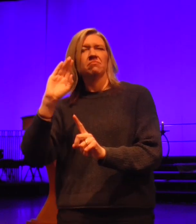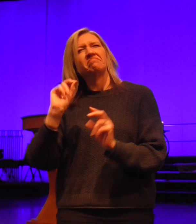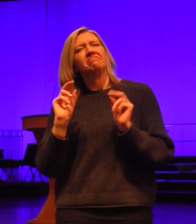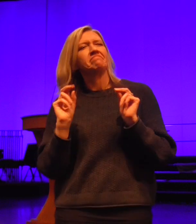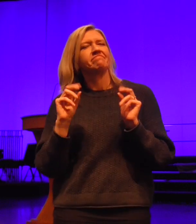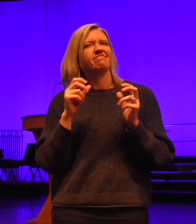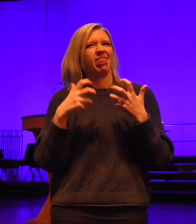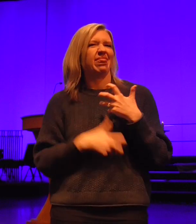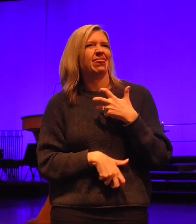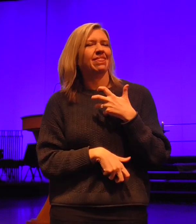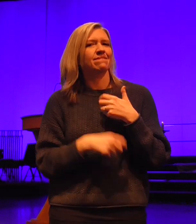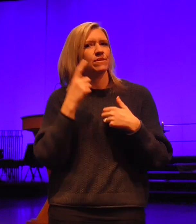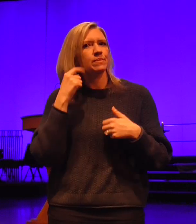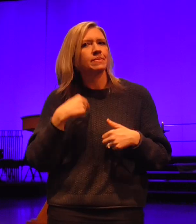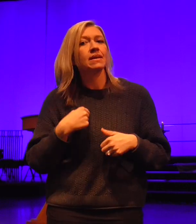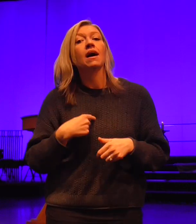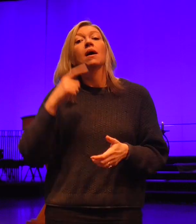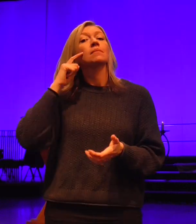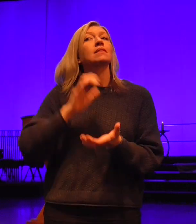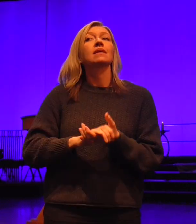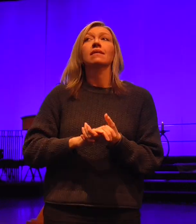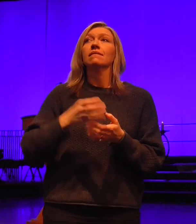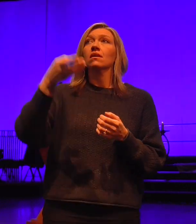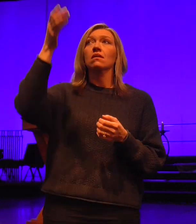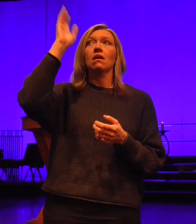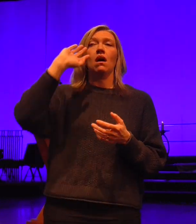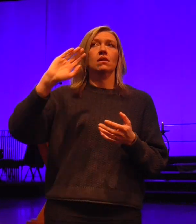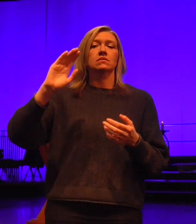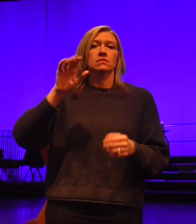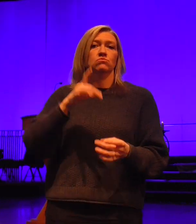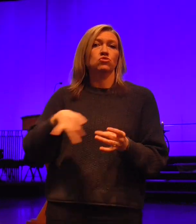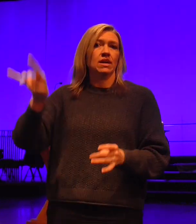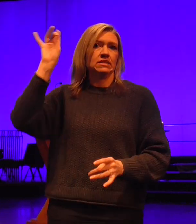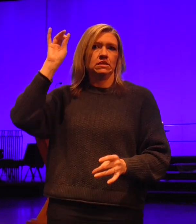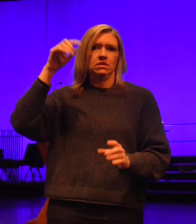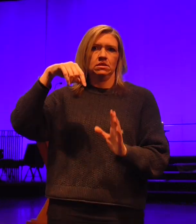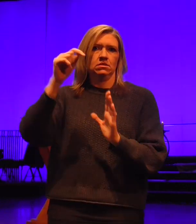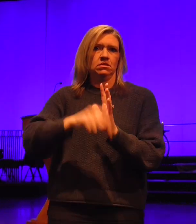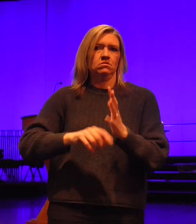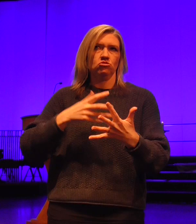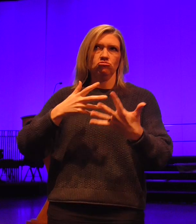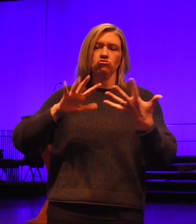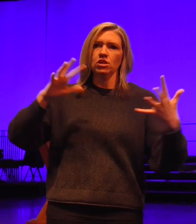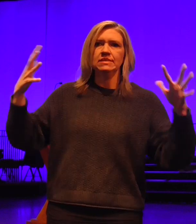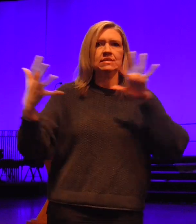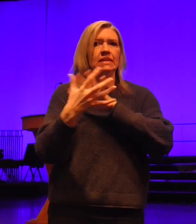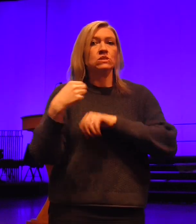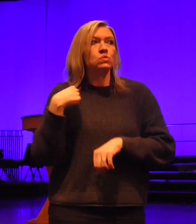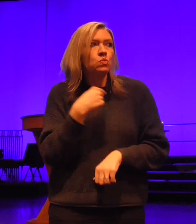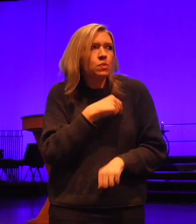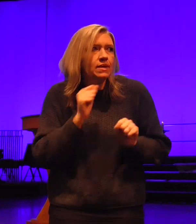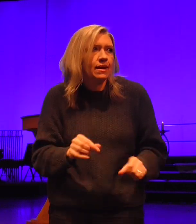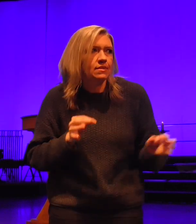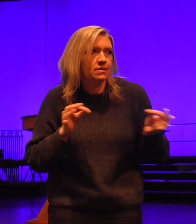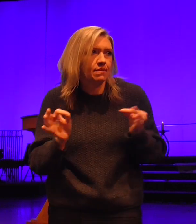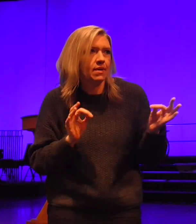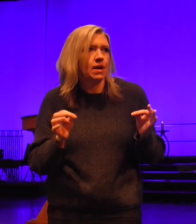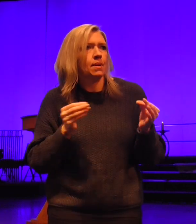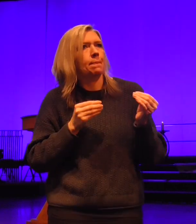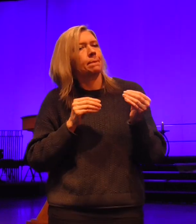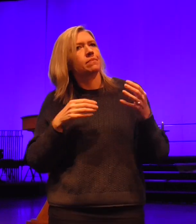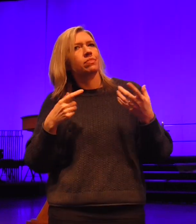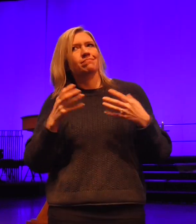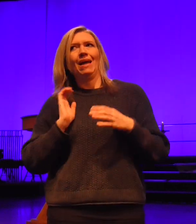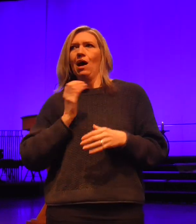that God is this transcendent presence and that we define it. It moves through us, and our